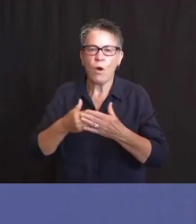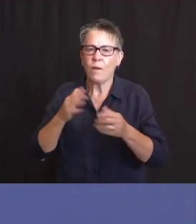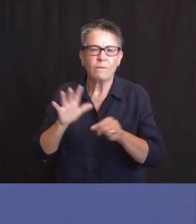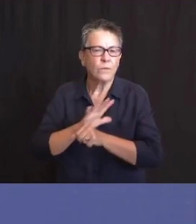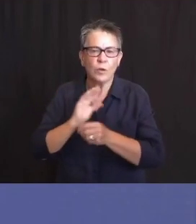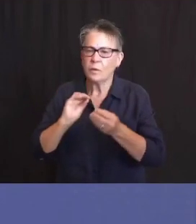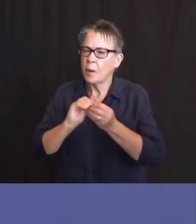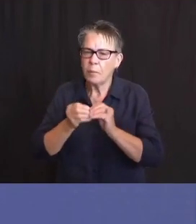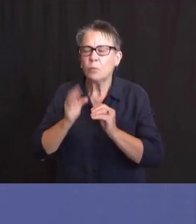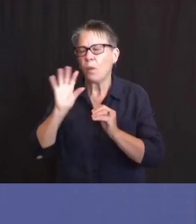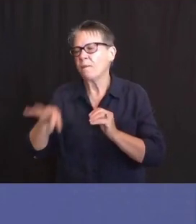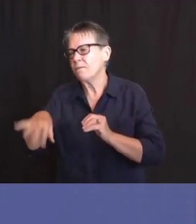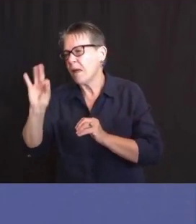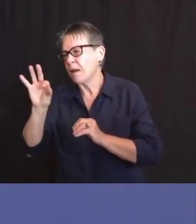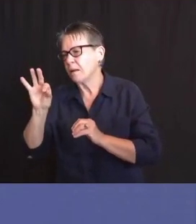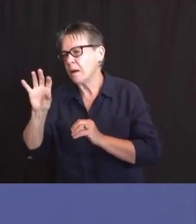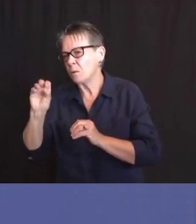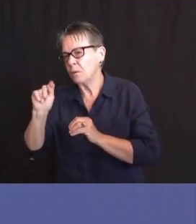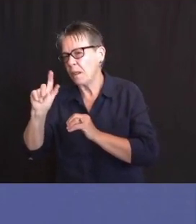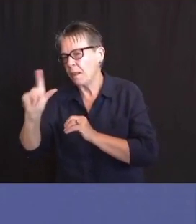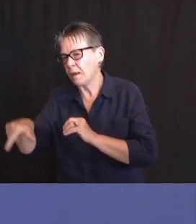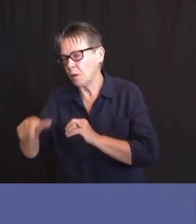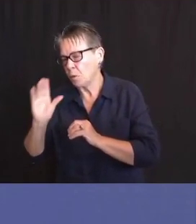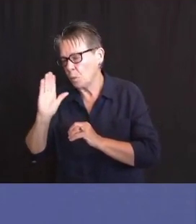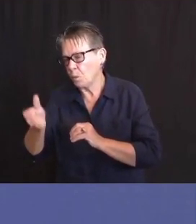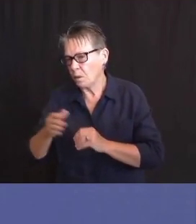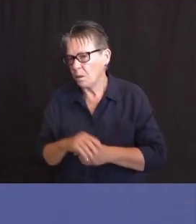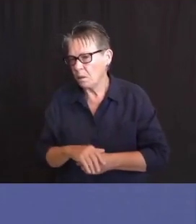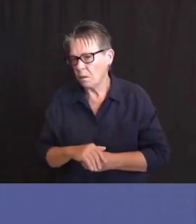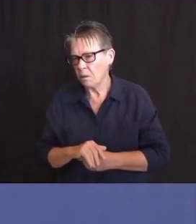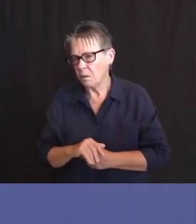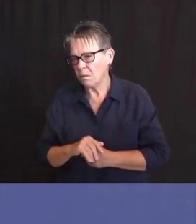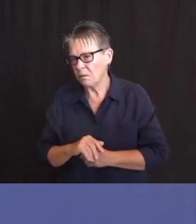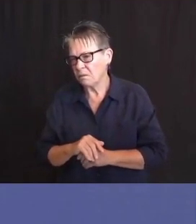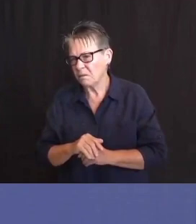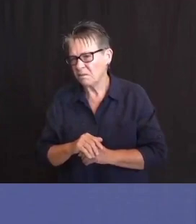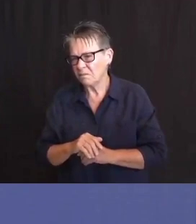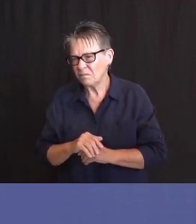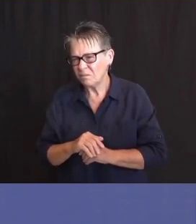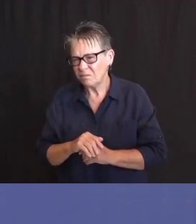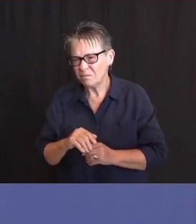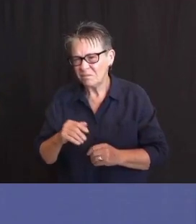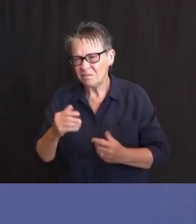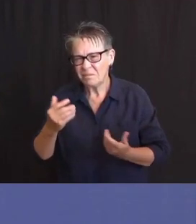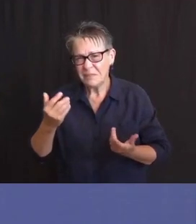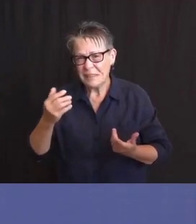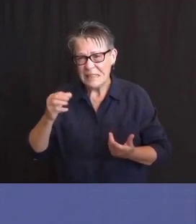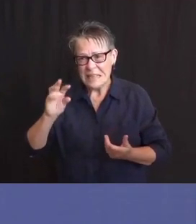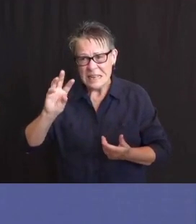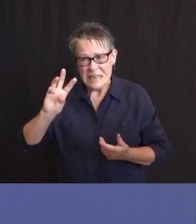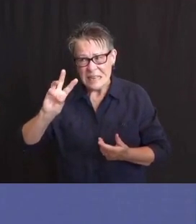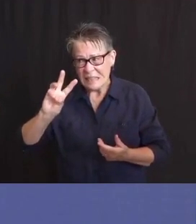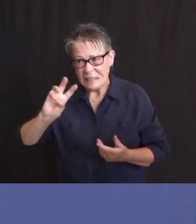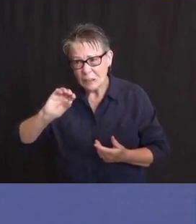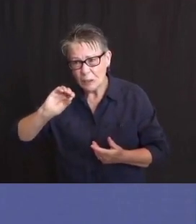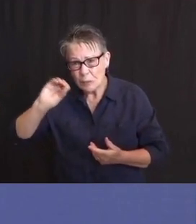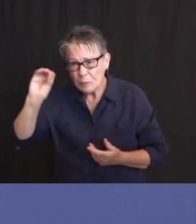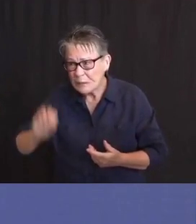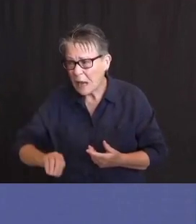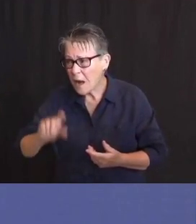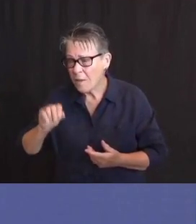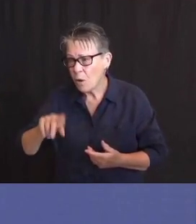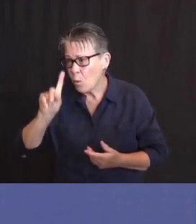I assume it is 96% of 1.44 million, which is the number of people who have made a claim.